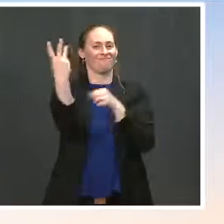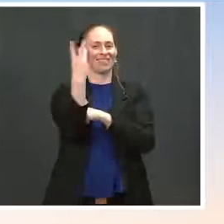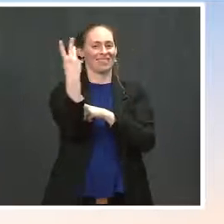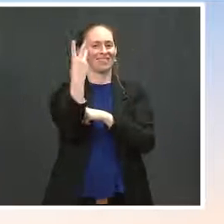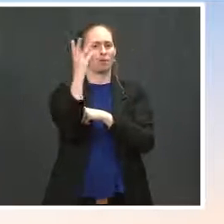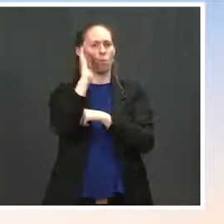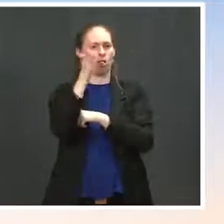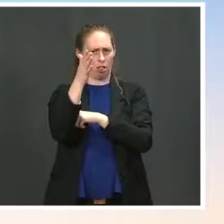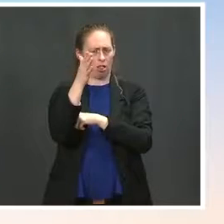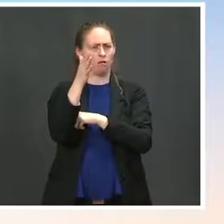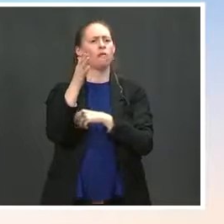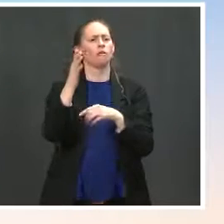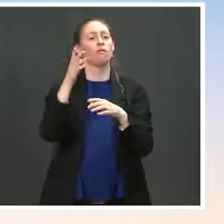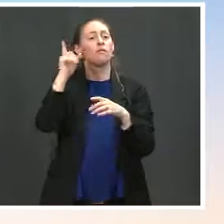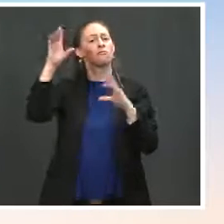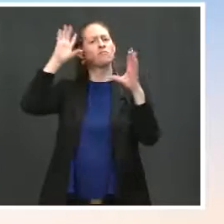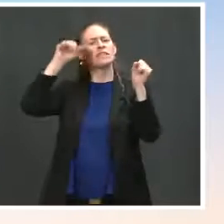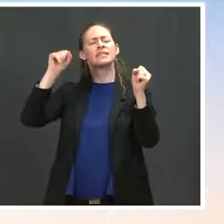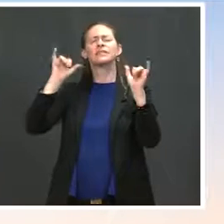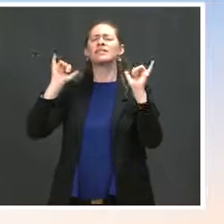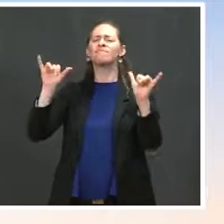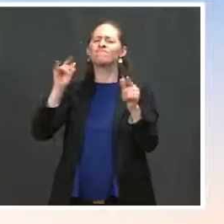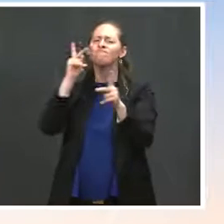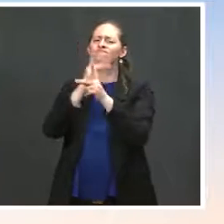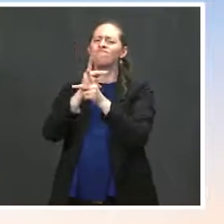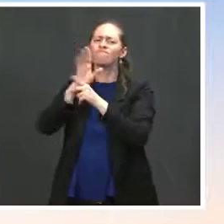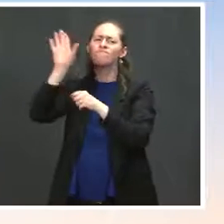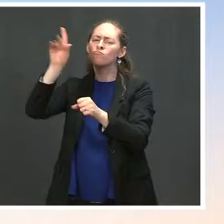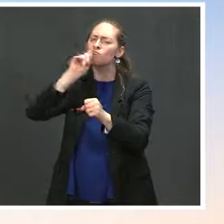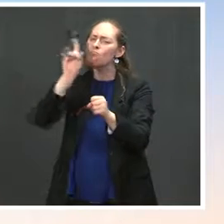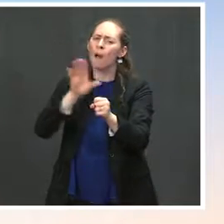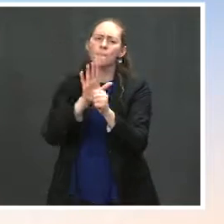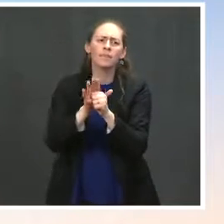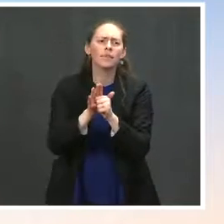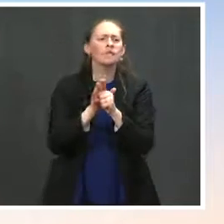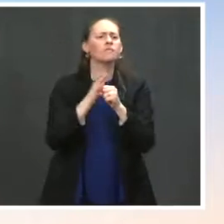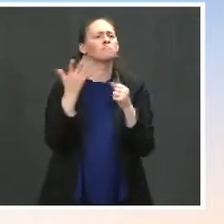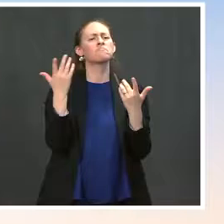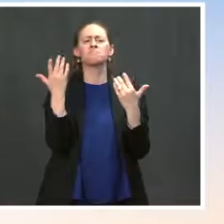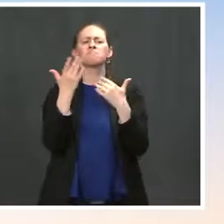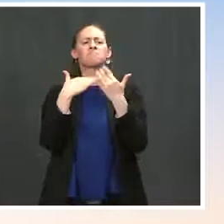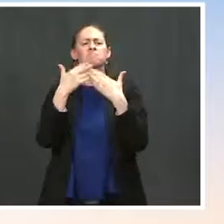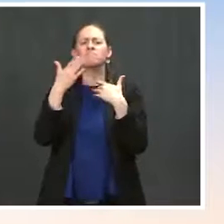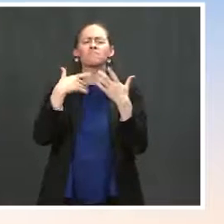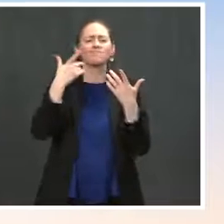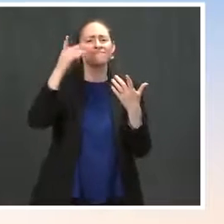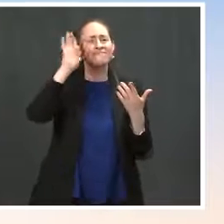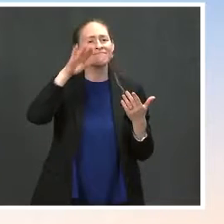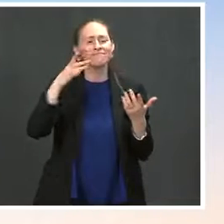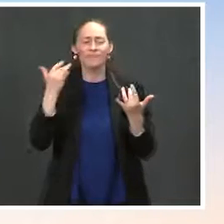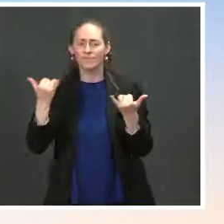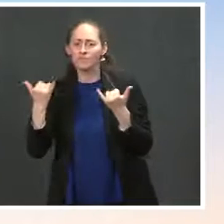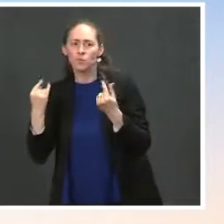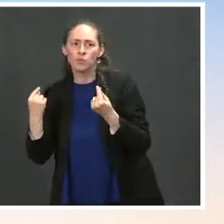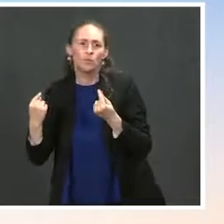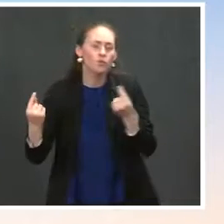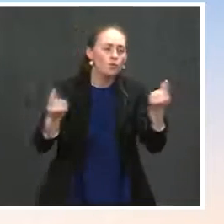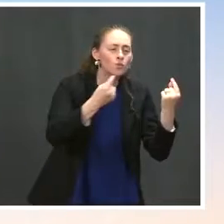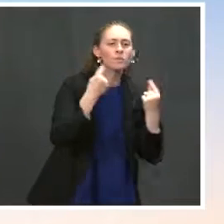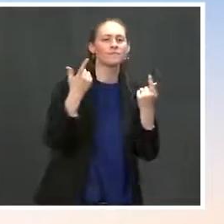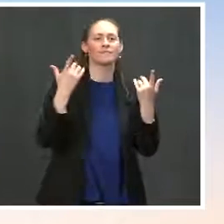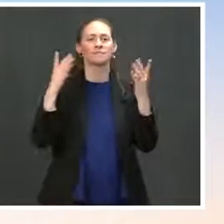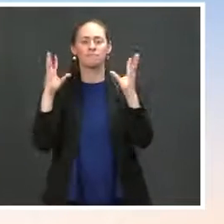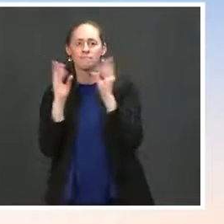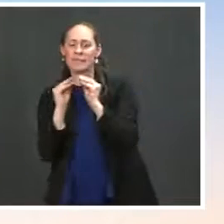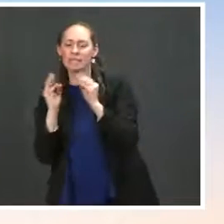he's continuing to meet, despite how busy it is around here with the climate summit, with his policy team, and will be over the coming days to finalize